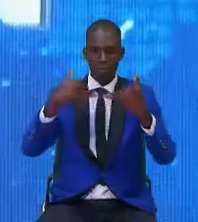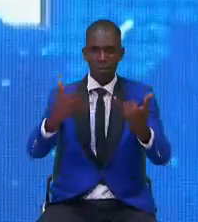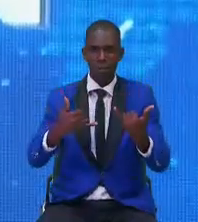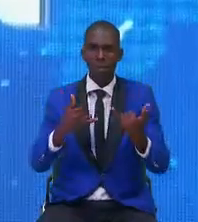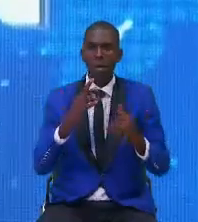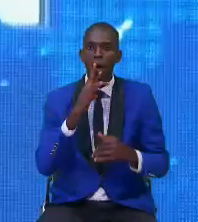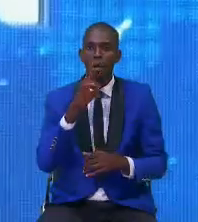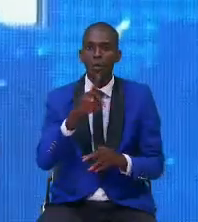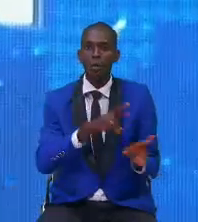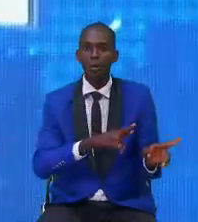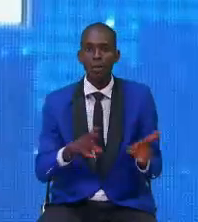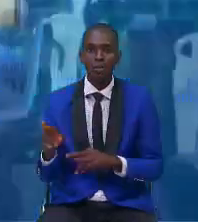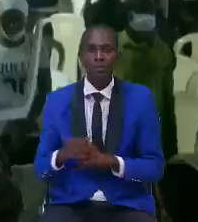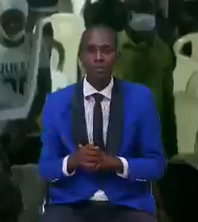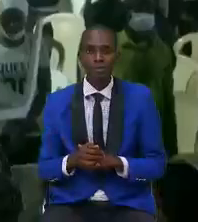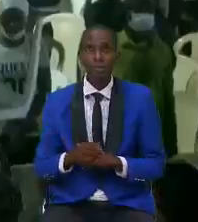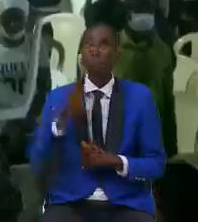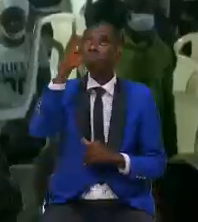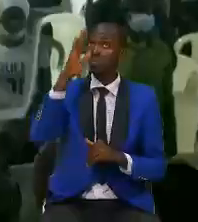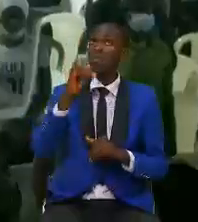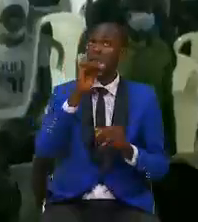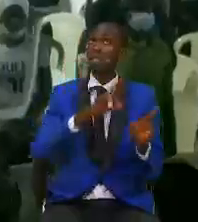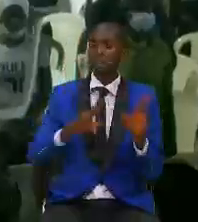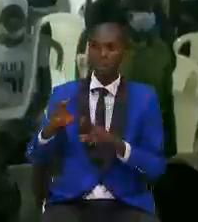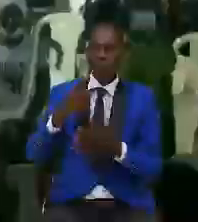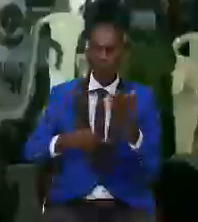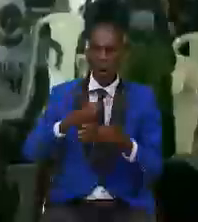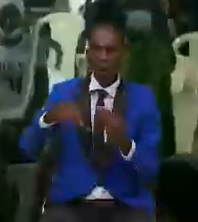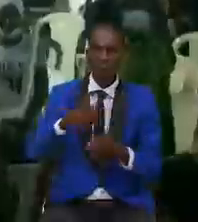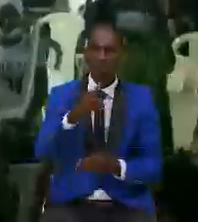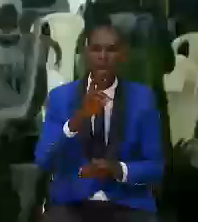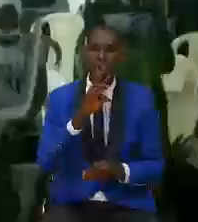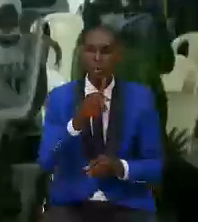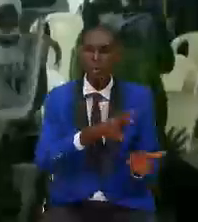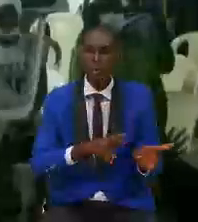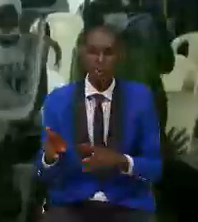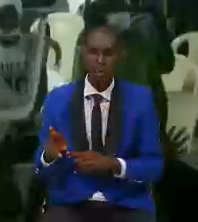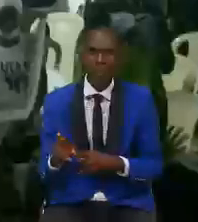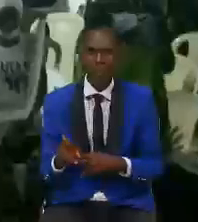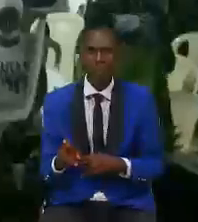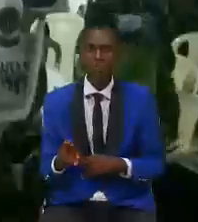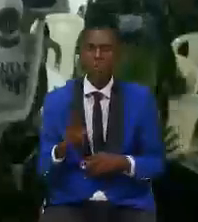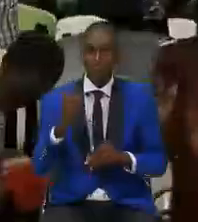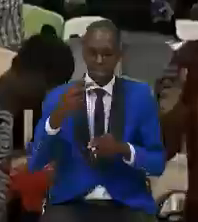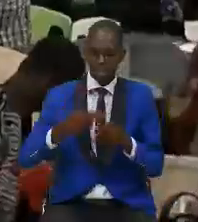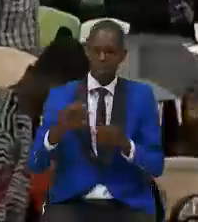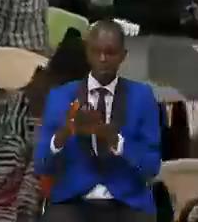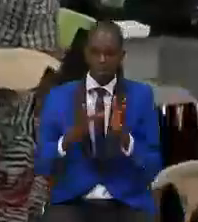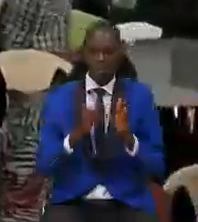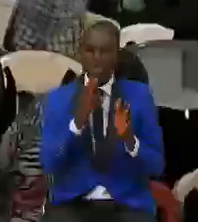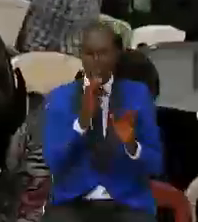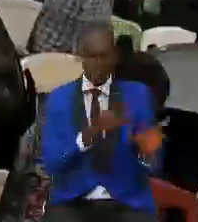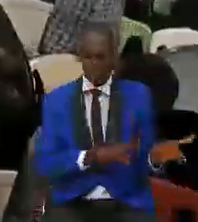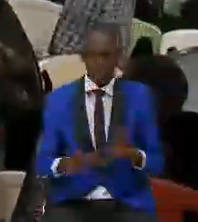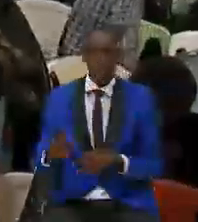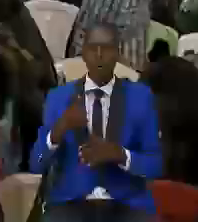is coming upon your life right now. Are you ready? God is ready. I said, are you ready? The